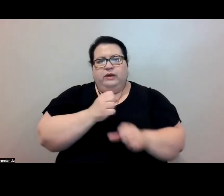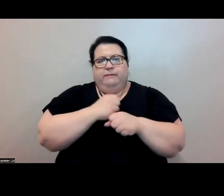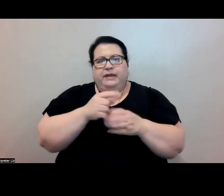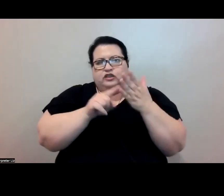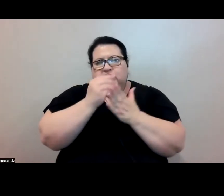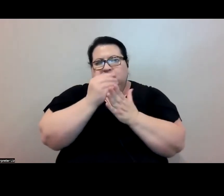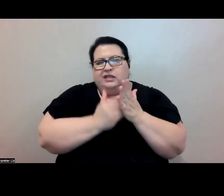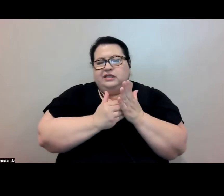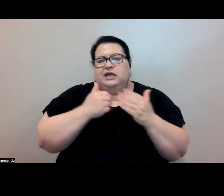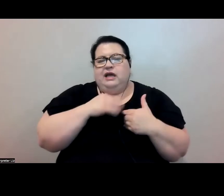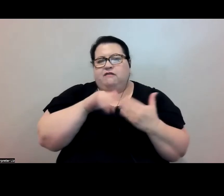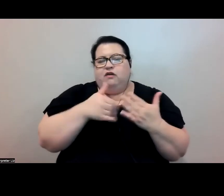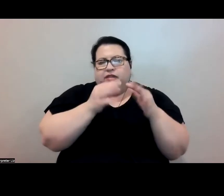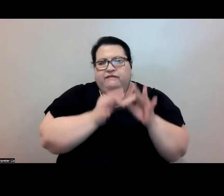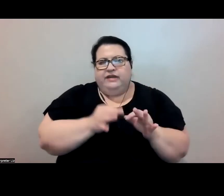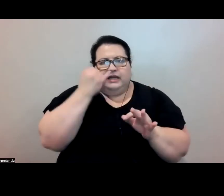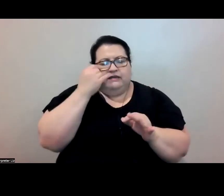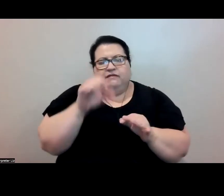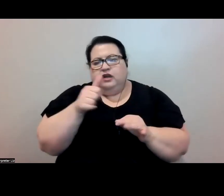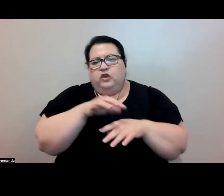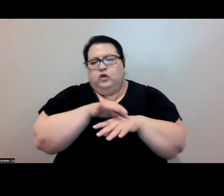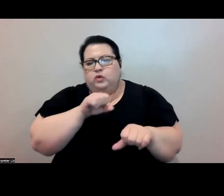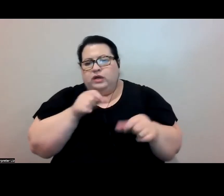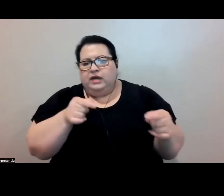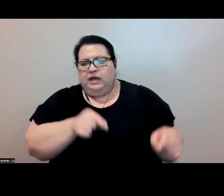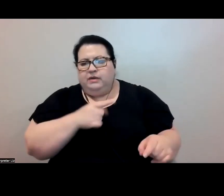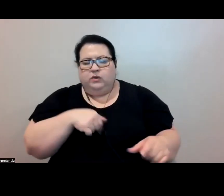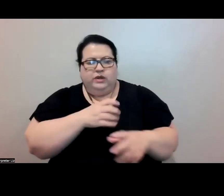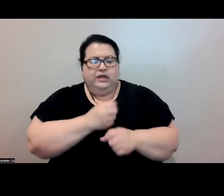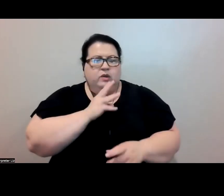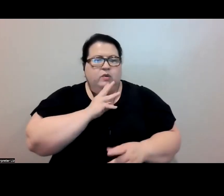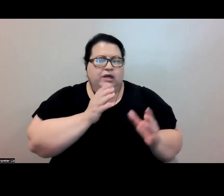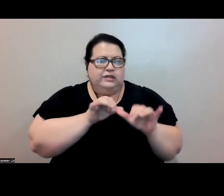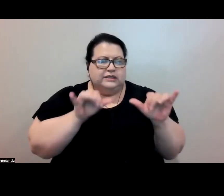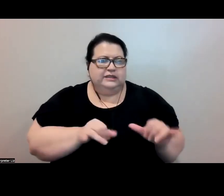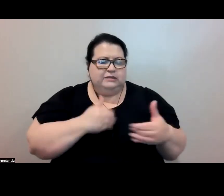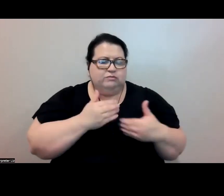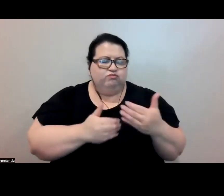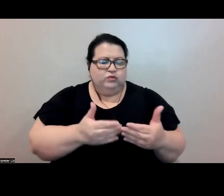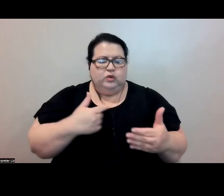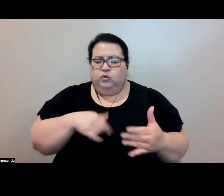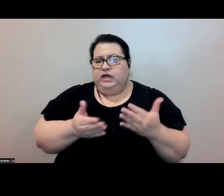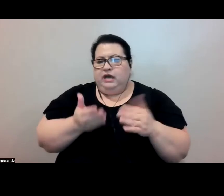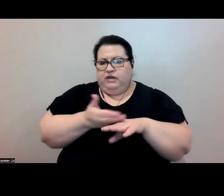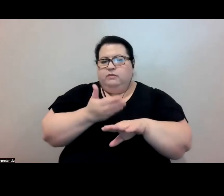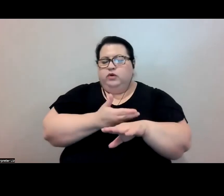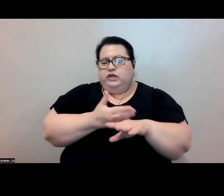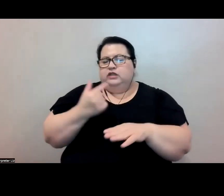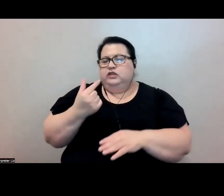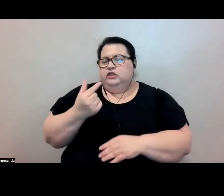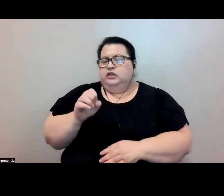checklist so we have all the fittings should another earthquake happen so we can get the water system going. We have an upgraded generator so